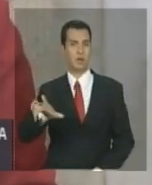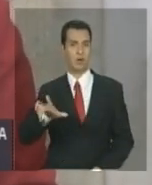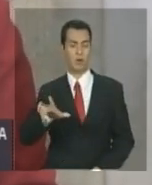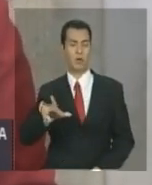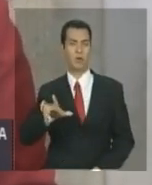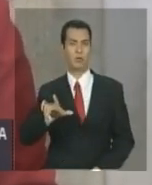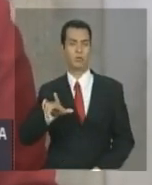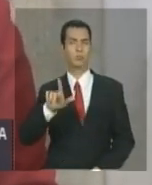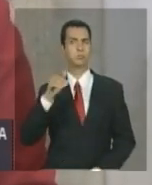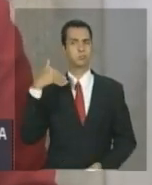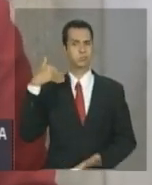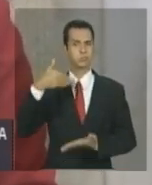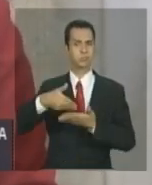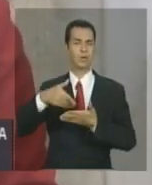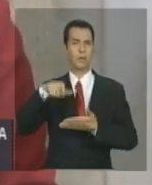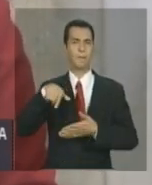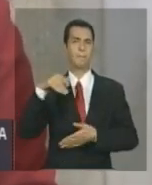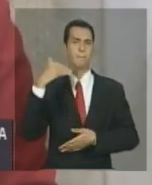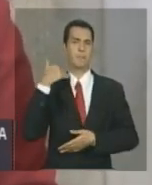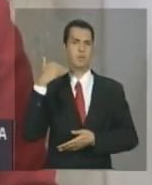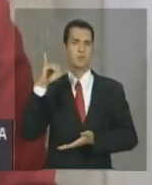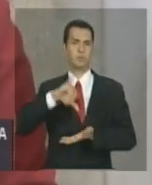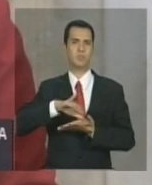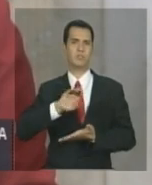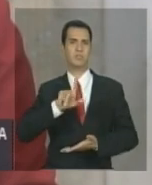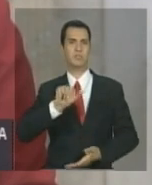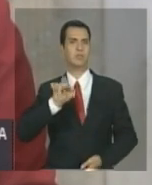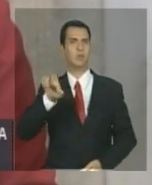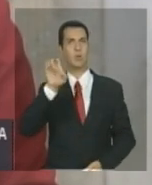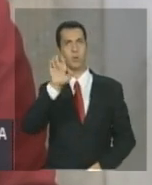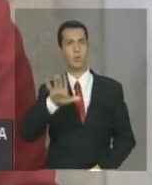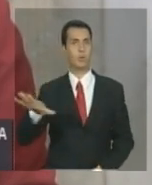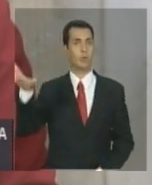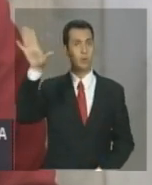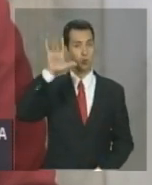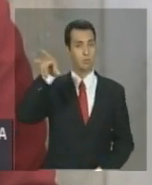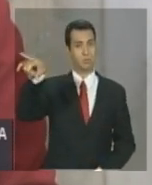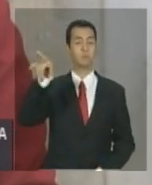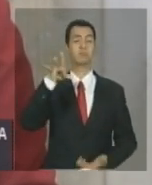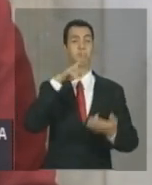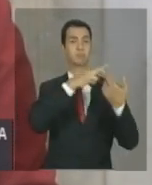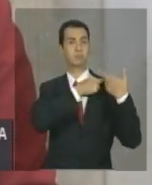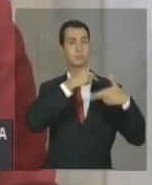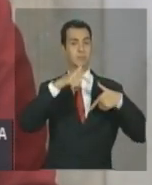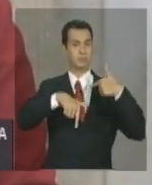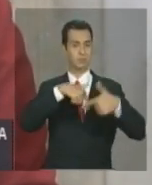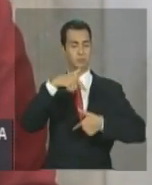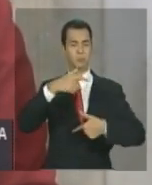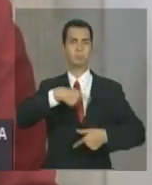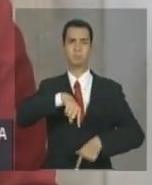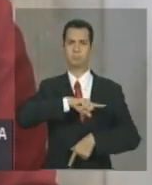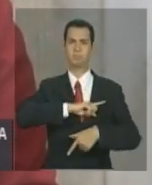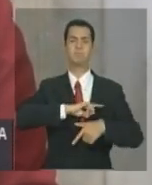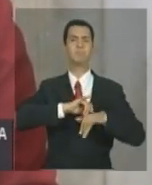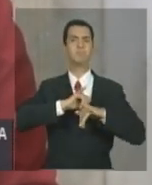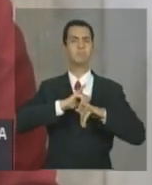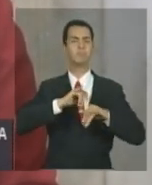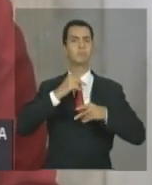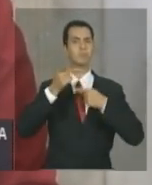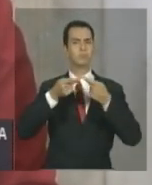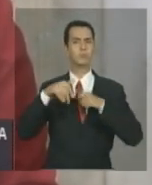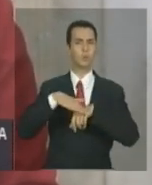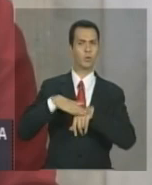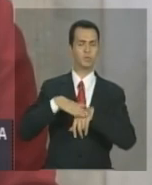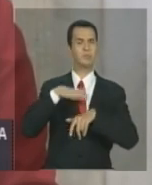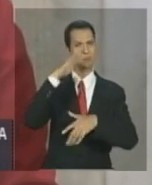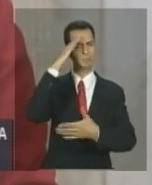nos últimos meses, do Banco Central Europeu. We also indicated that we acknowledge the role performed by central banks of different countries, and more particularly in the